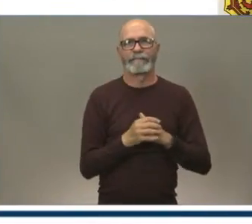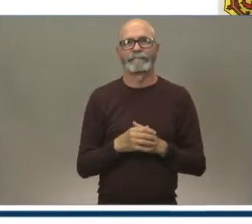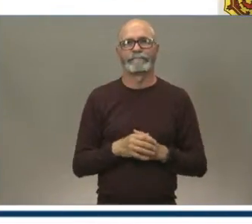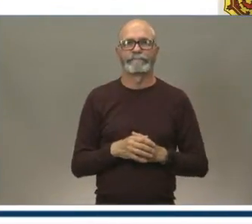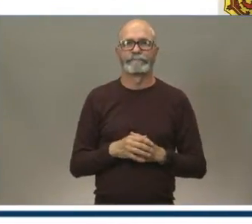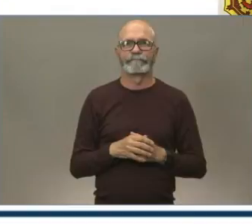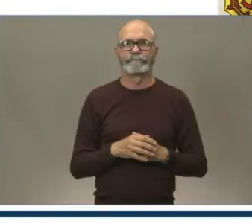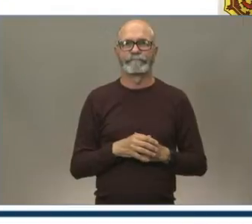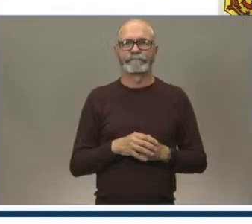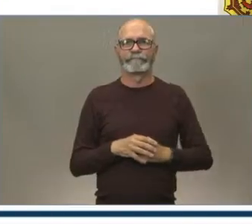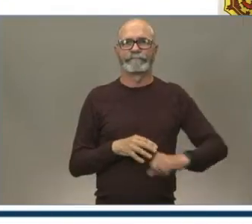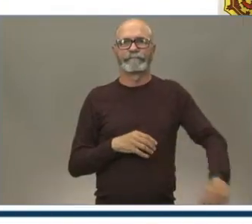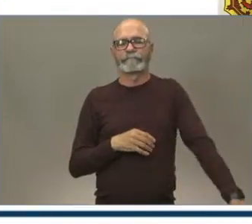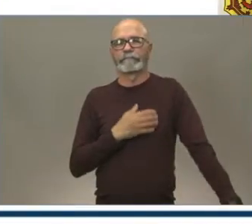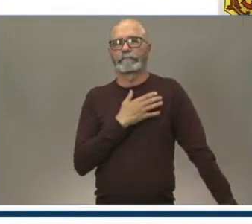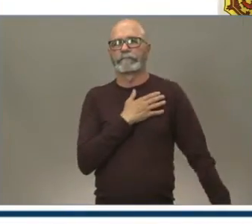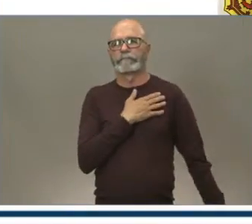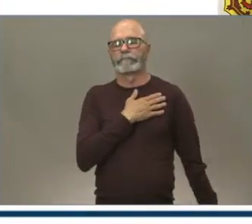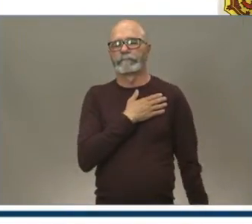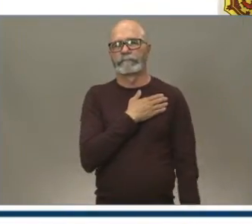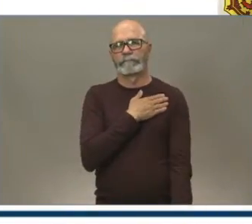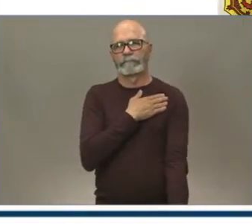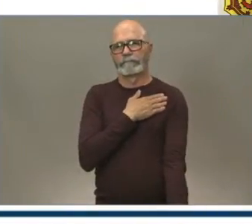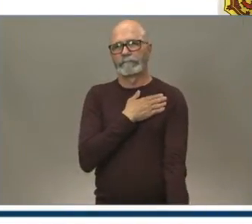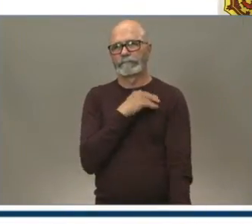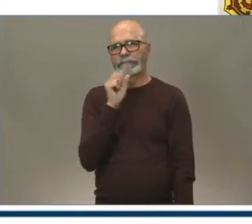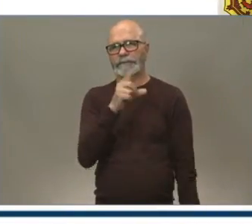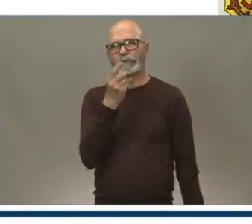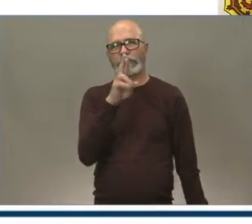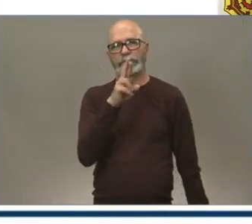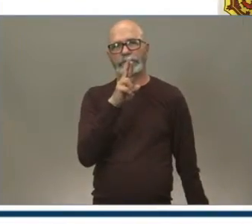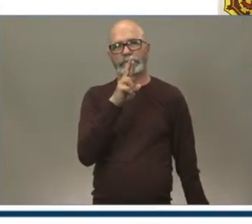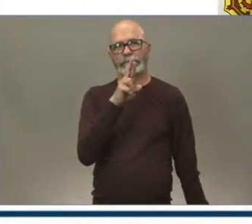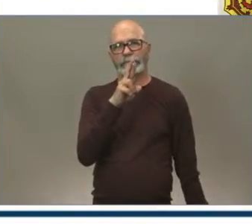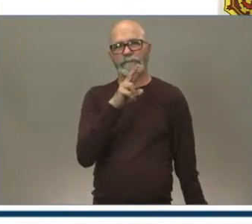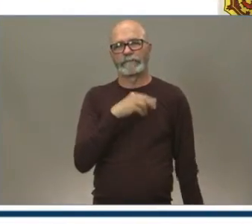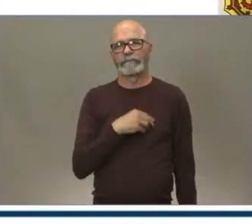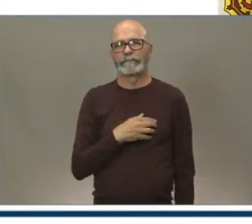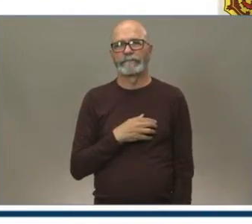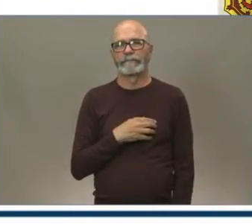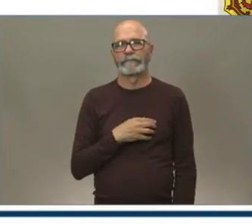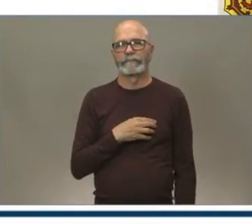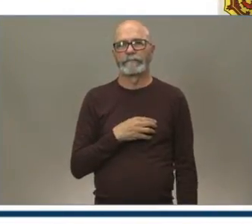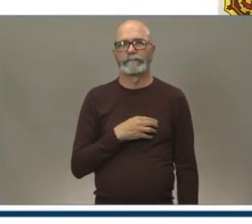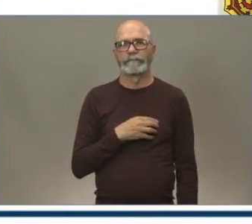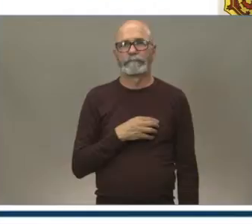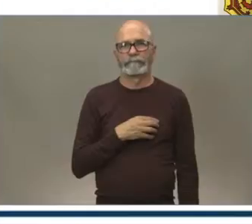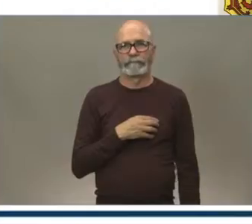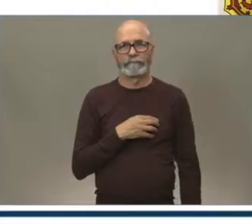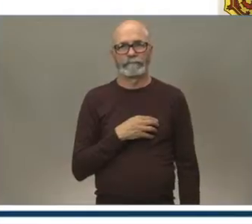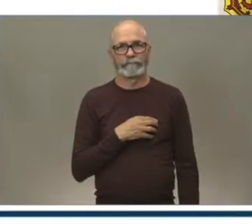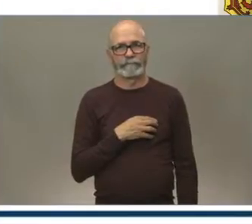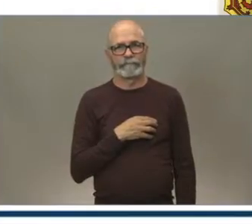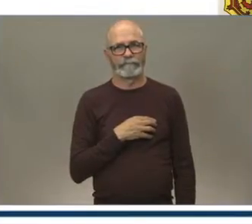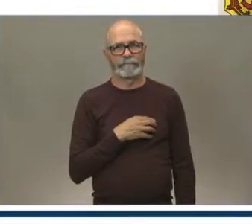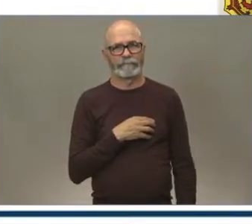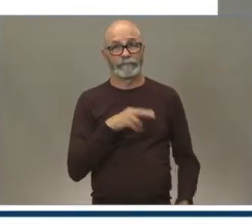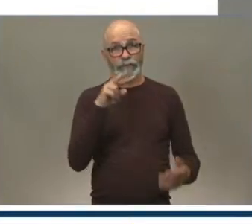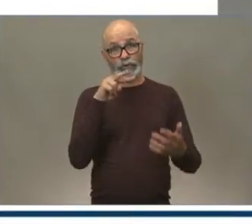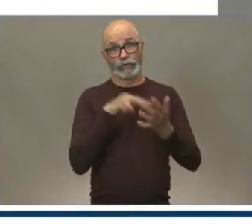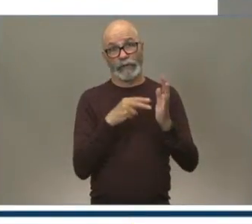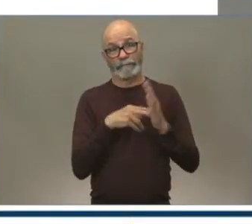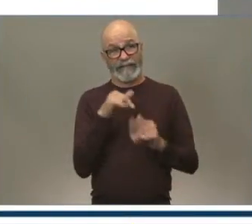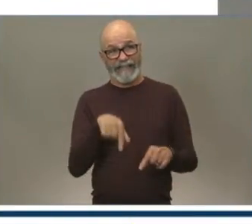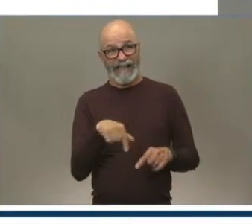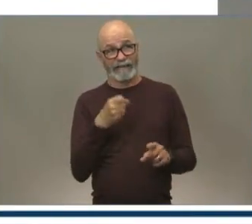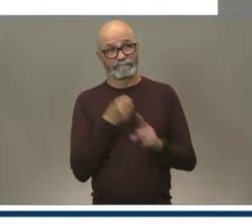Hi there. My question's for Dr. Strang. Fair to say that Nova Scotia has entered the third wave? Yeah, the reality